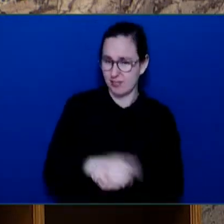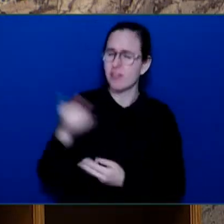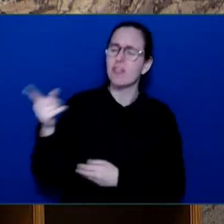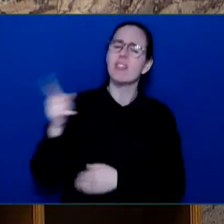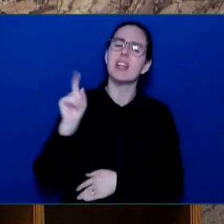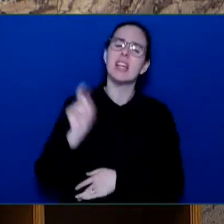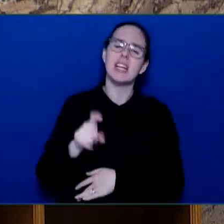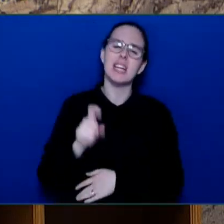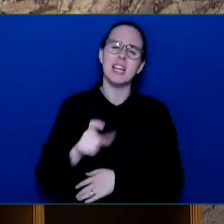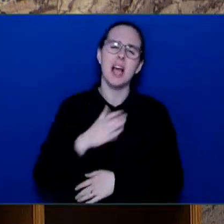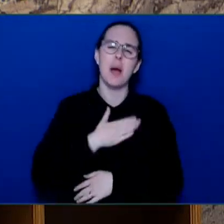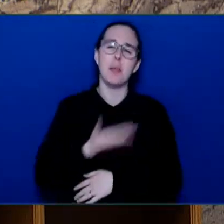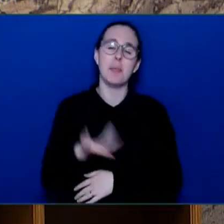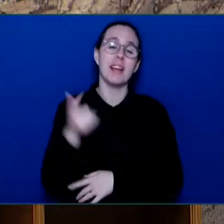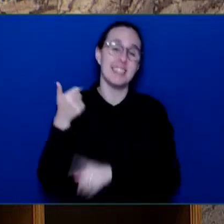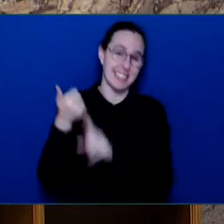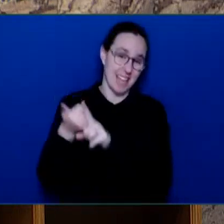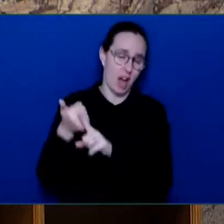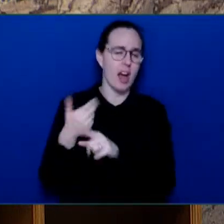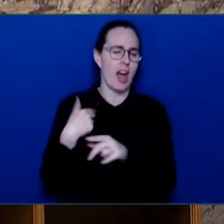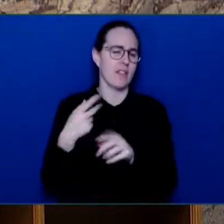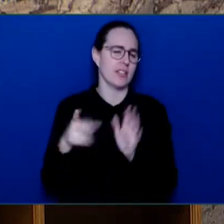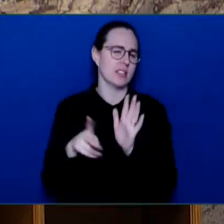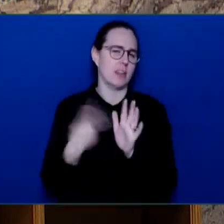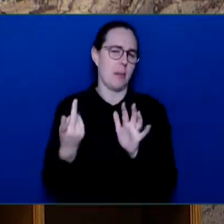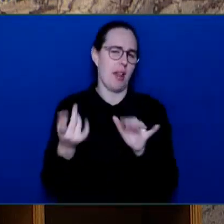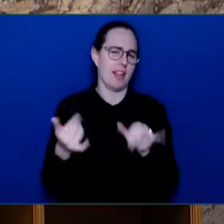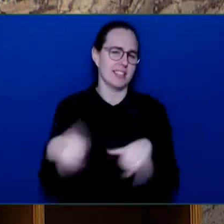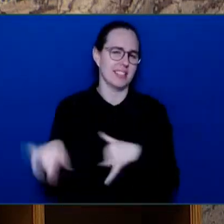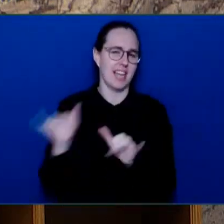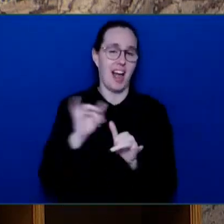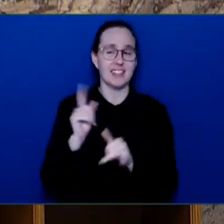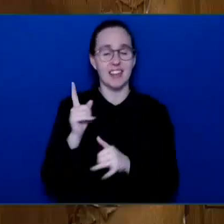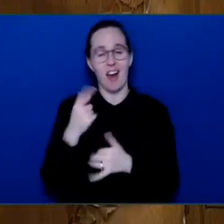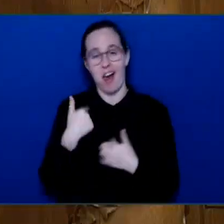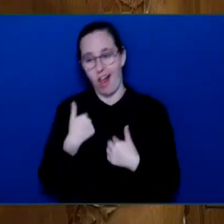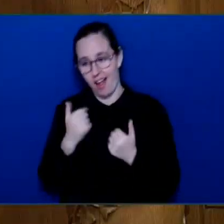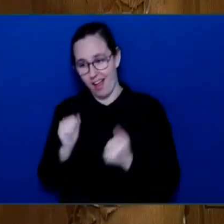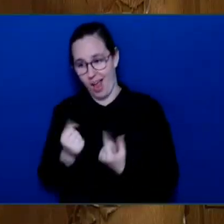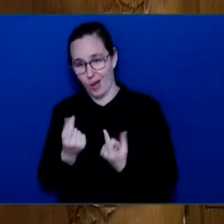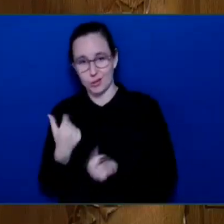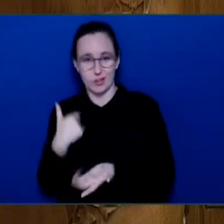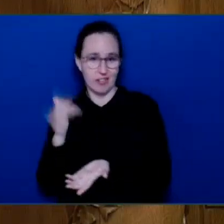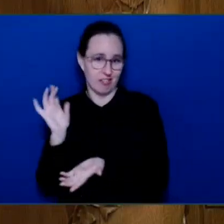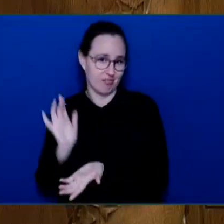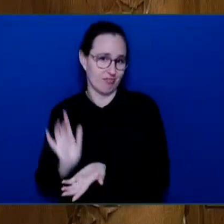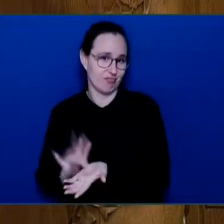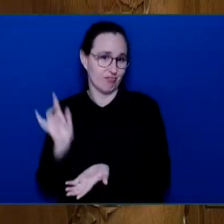housing crisis for personal gain?